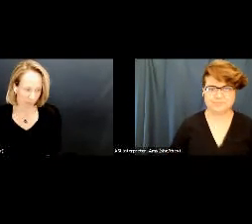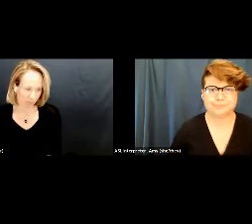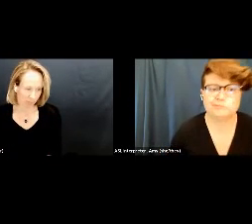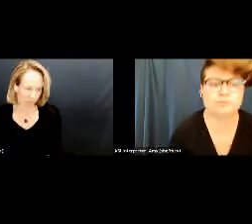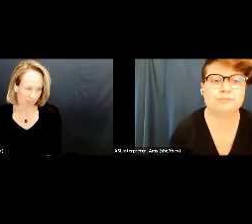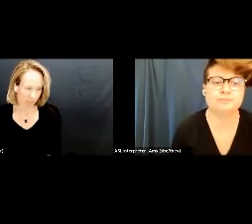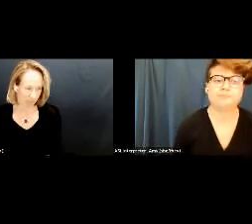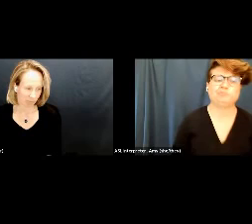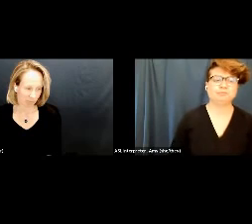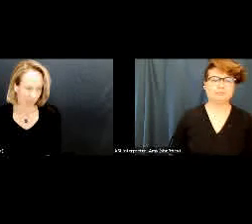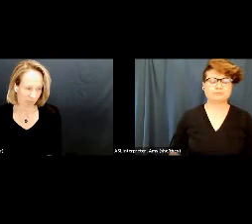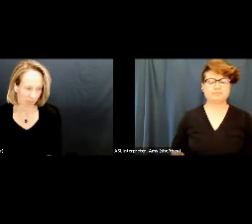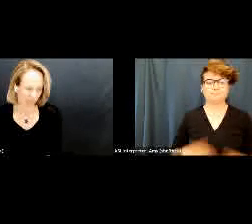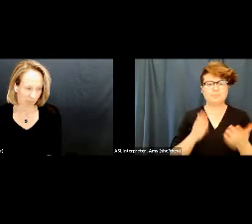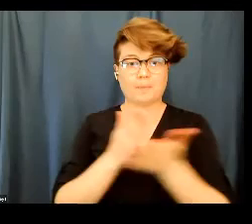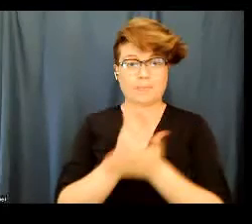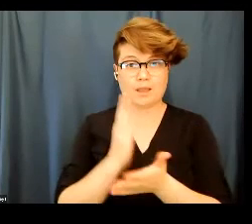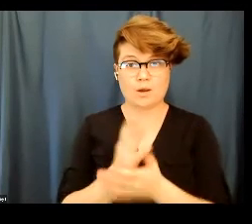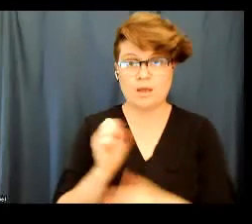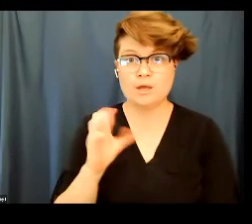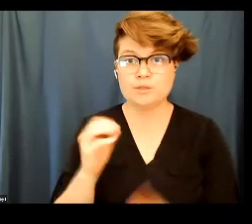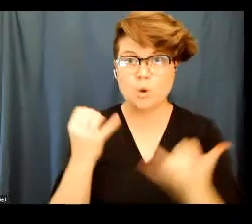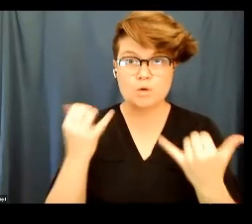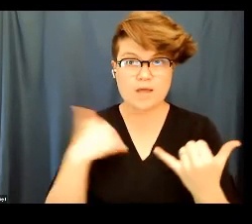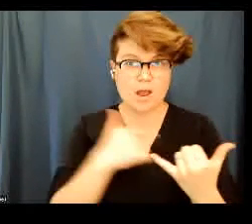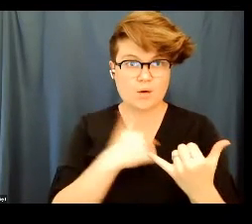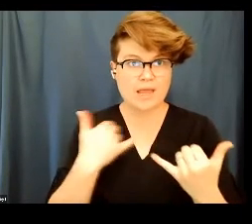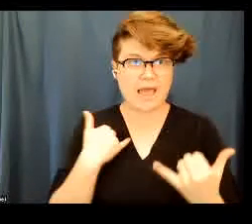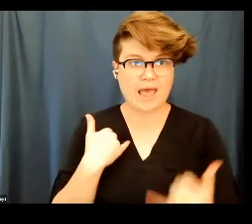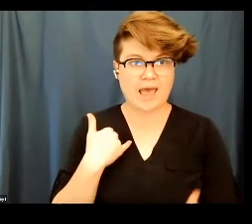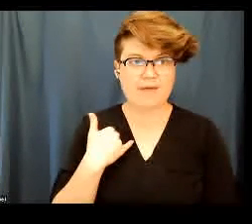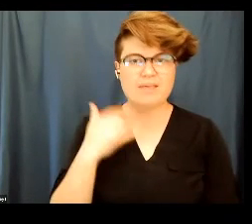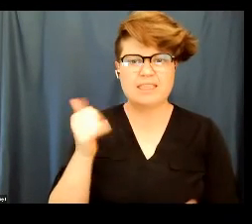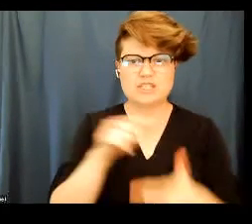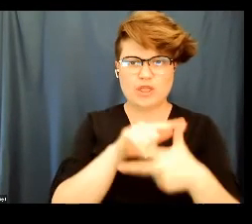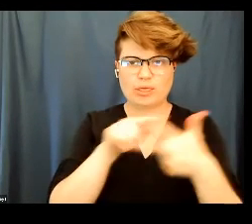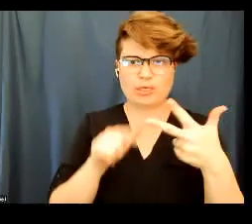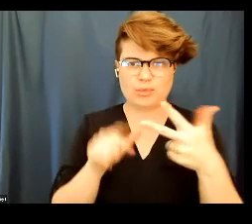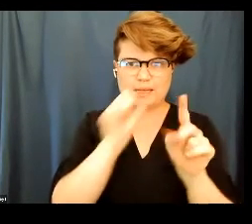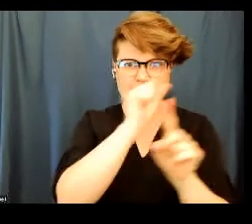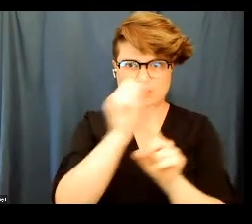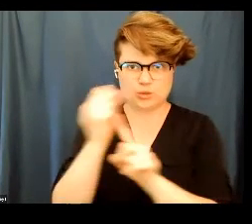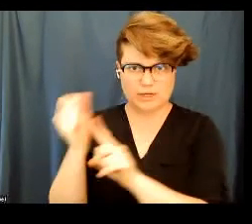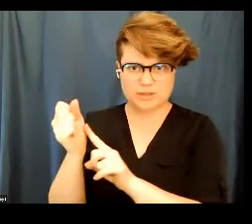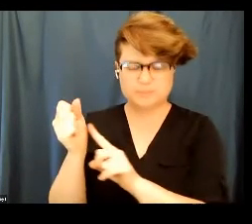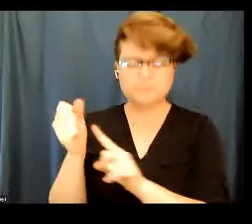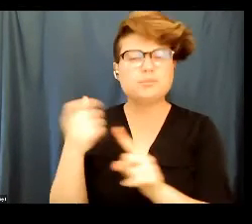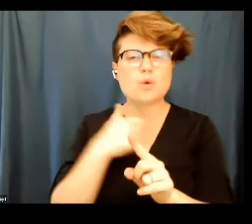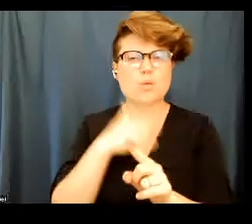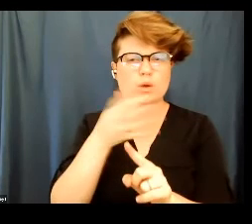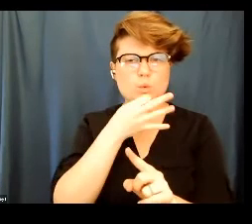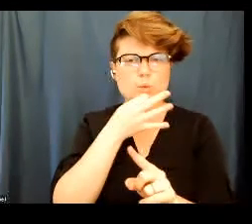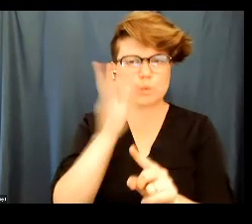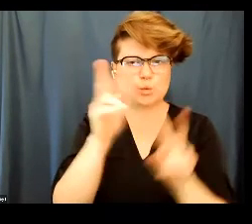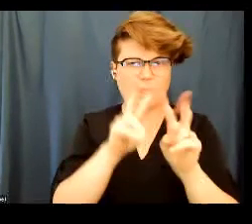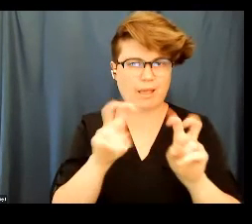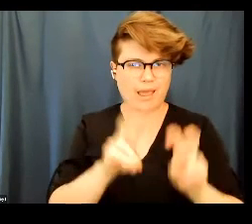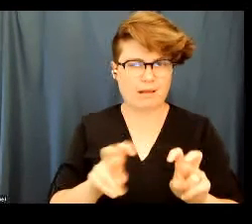All right, so now we have these three maps, right? And we're gonna go into an analysis of the three maps in just a